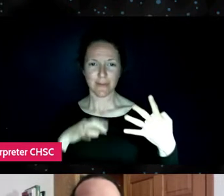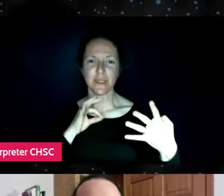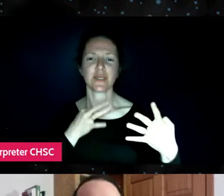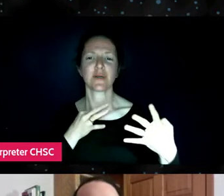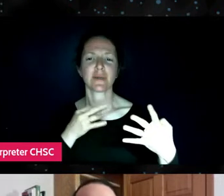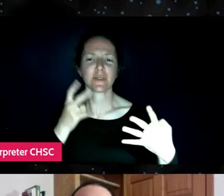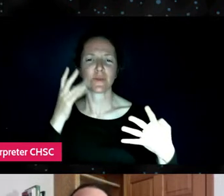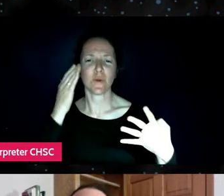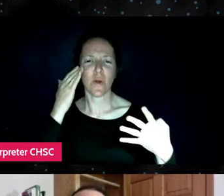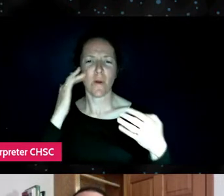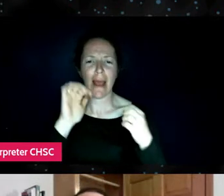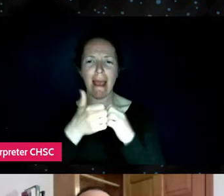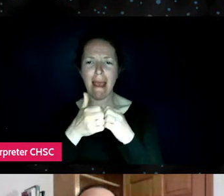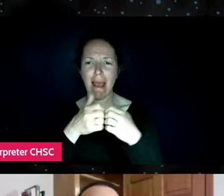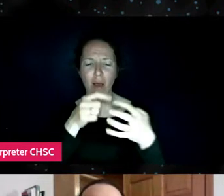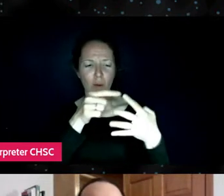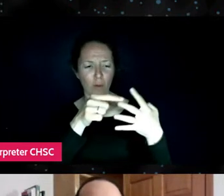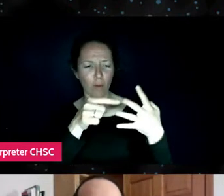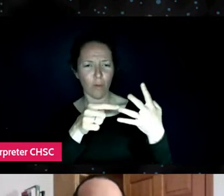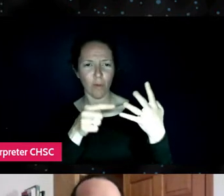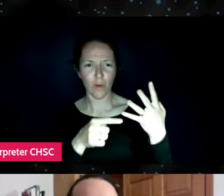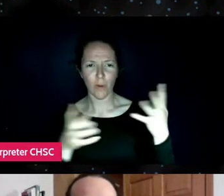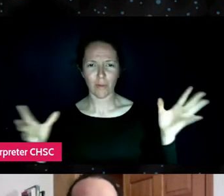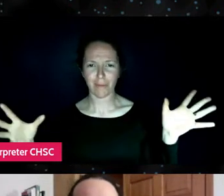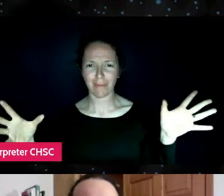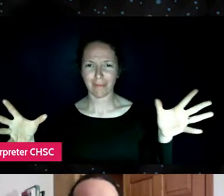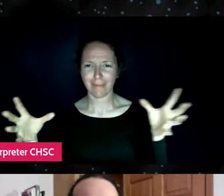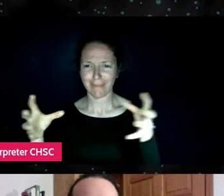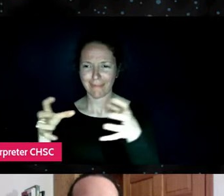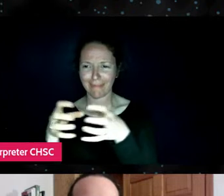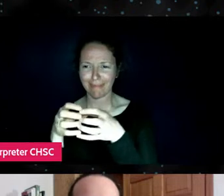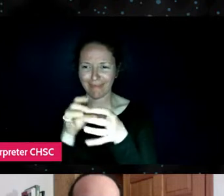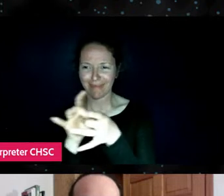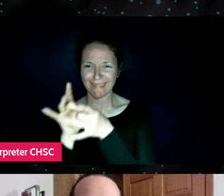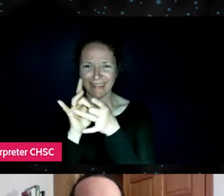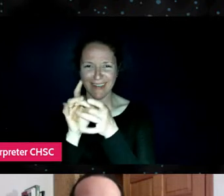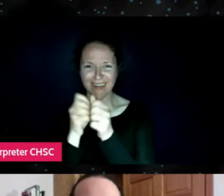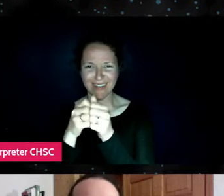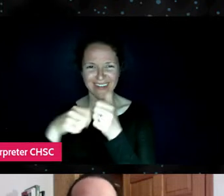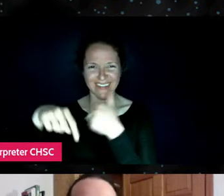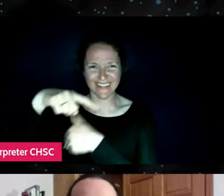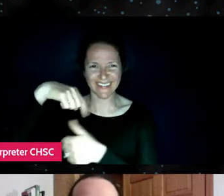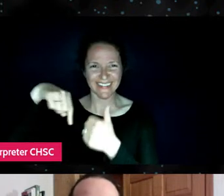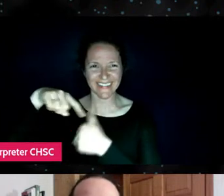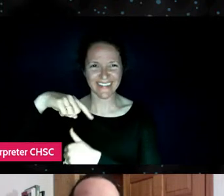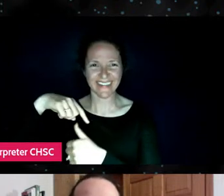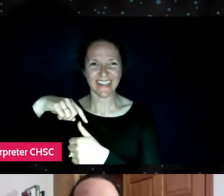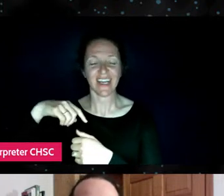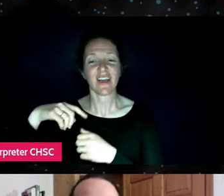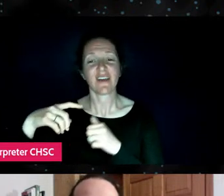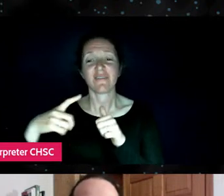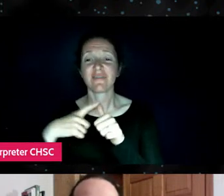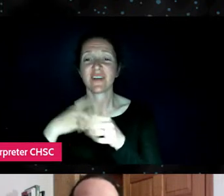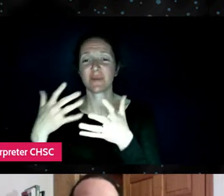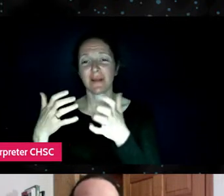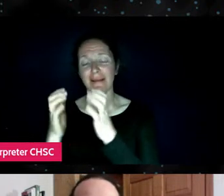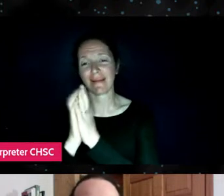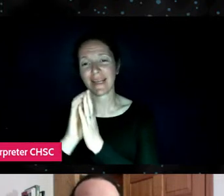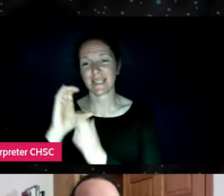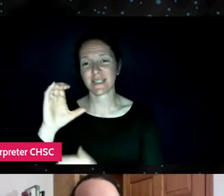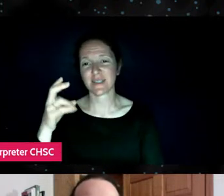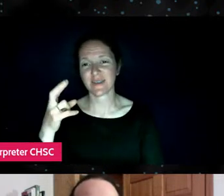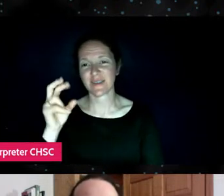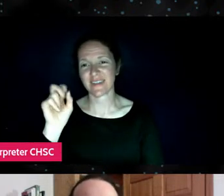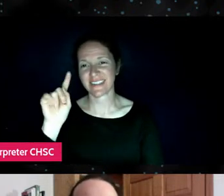all came to intersect with one another. And I'd first like to ask that to Christi, right?